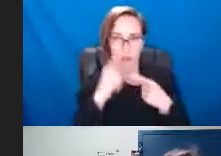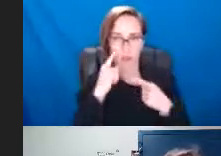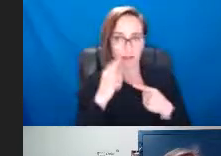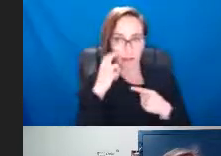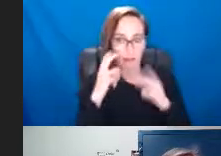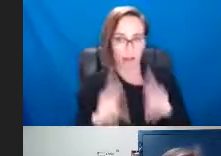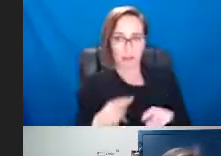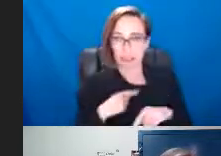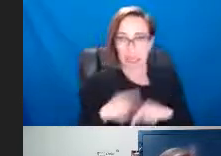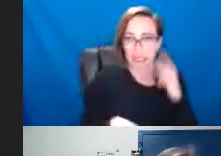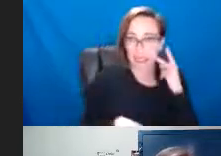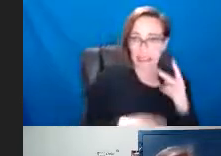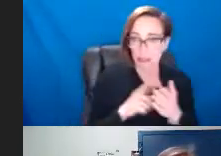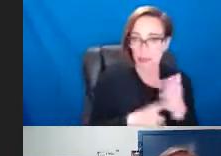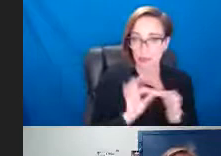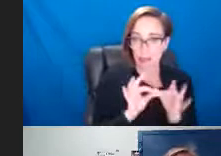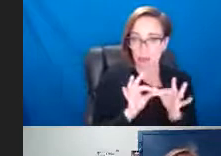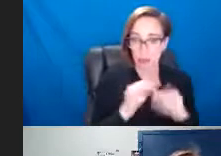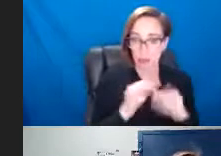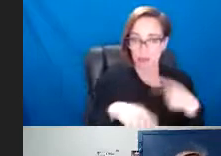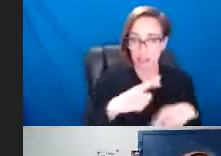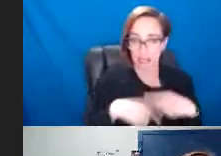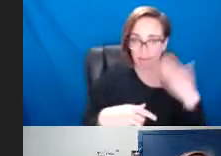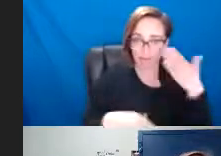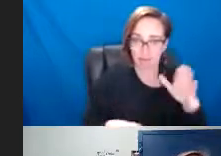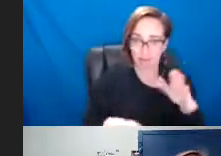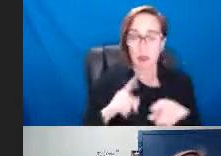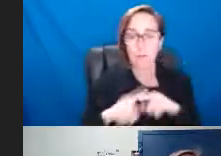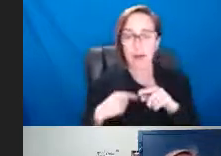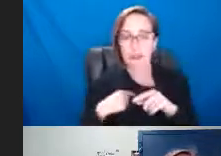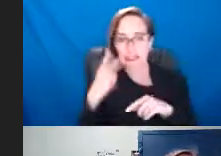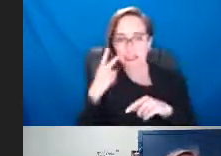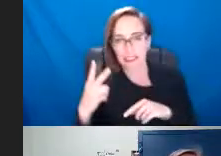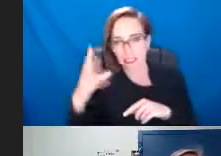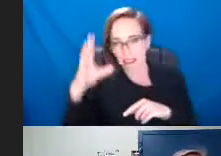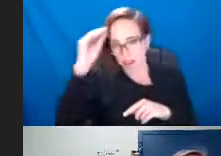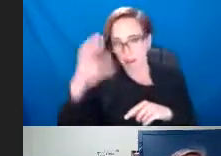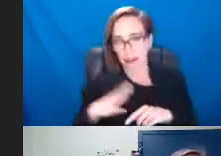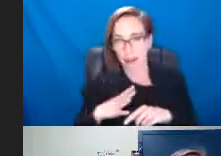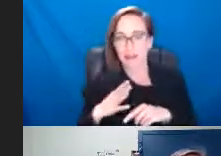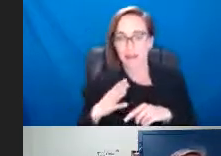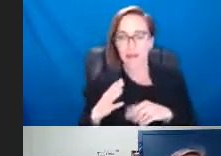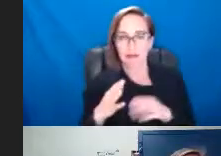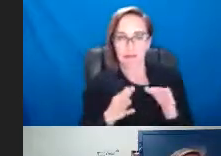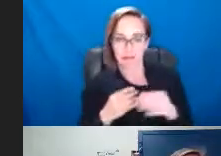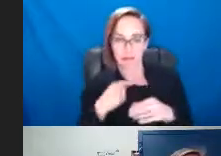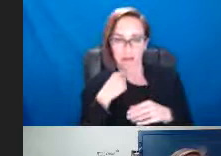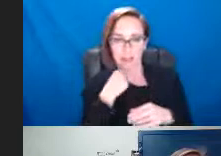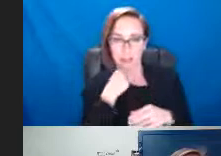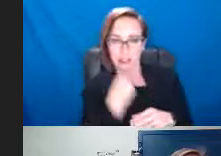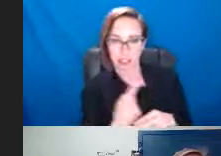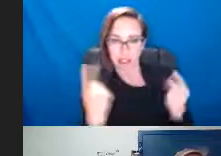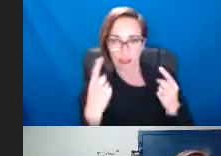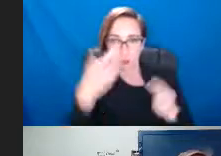what the interpreter is signing, but I can see that he is telling her that someone at the front of